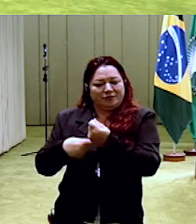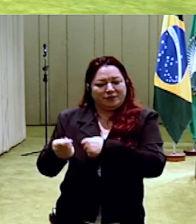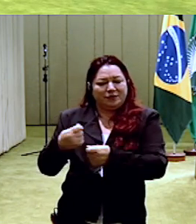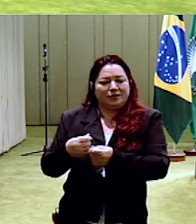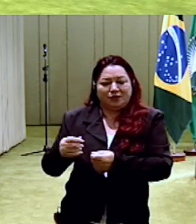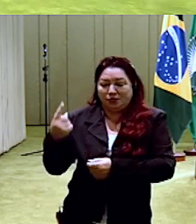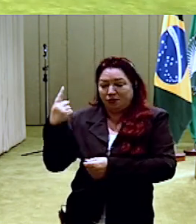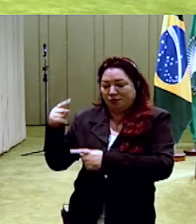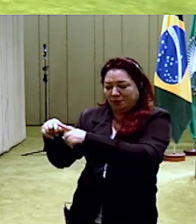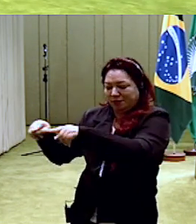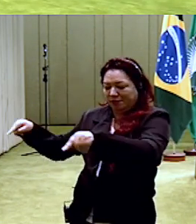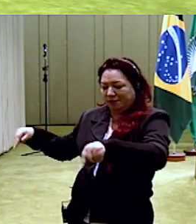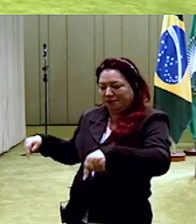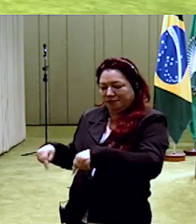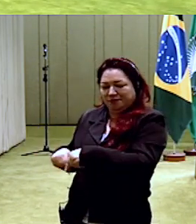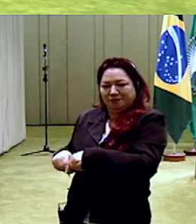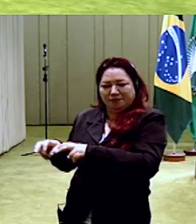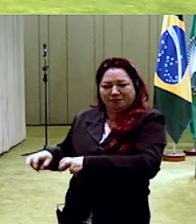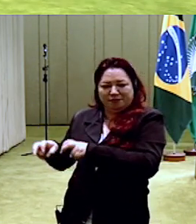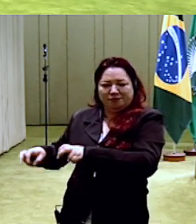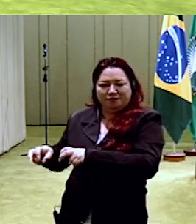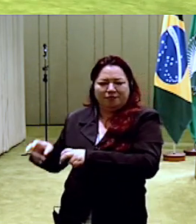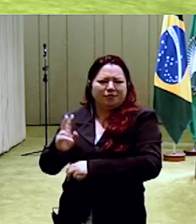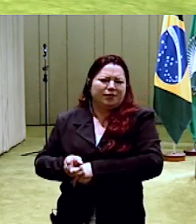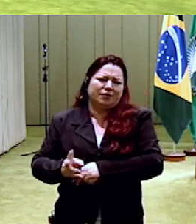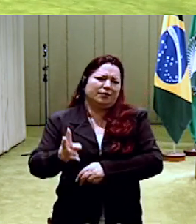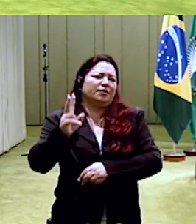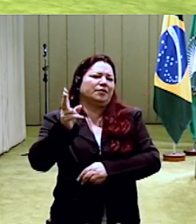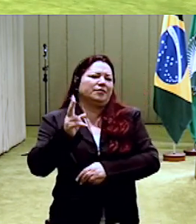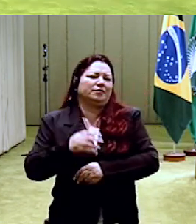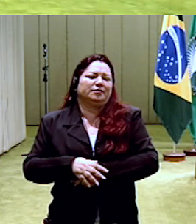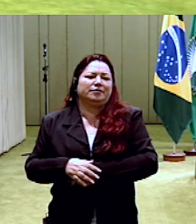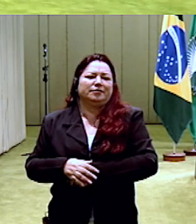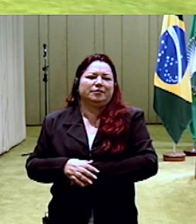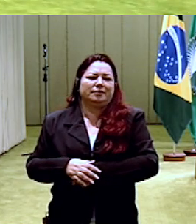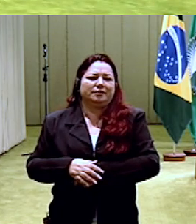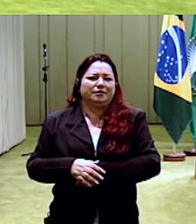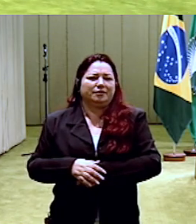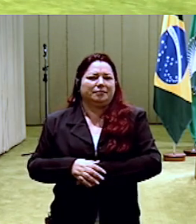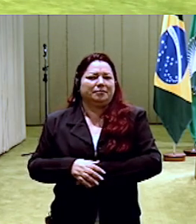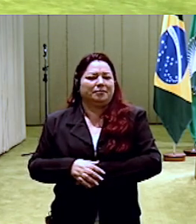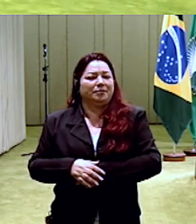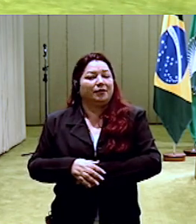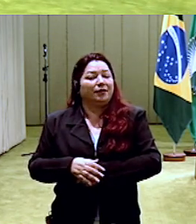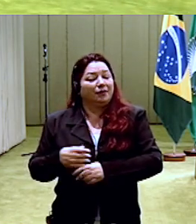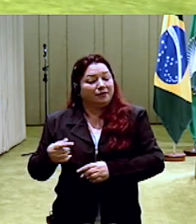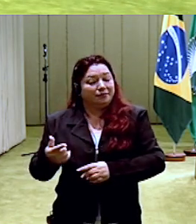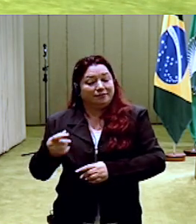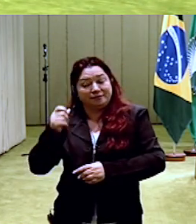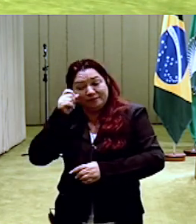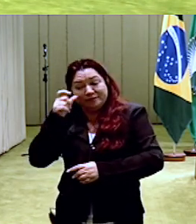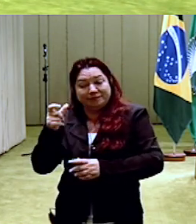farm. As I was always being driven to become a very strong business person. My